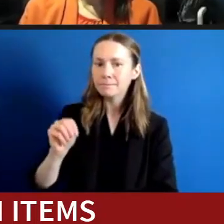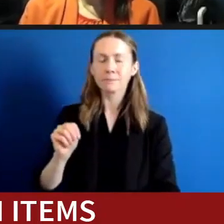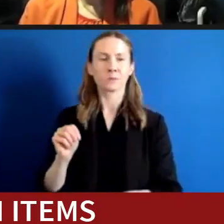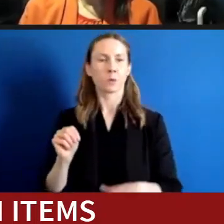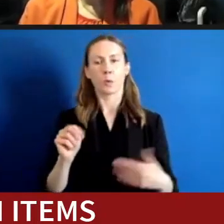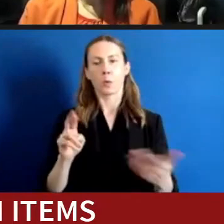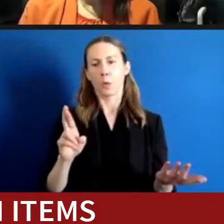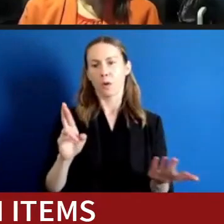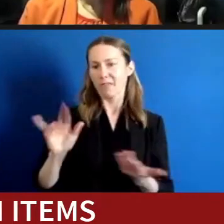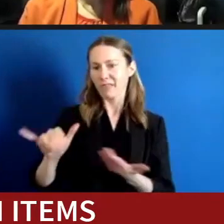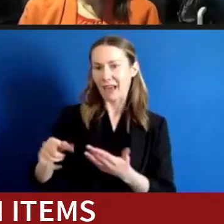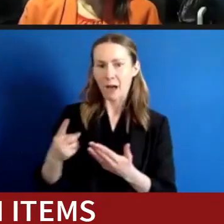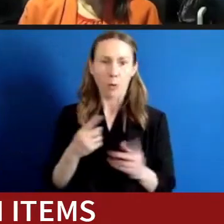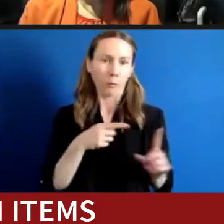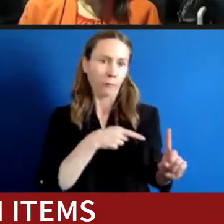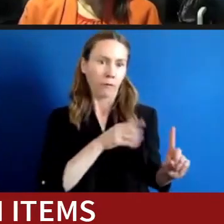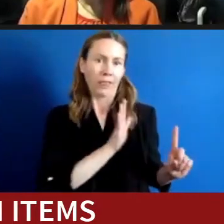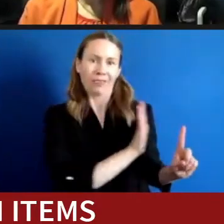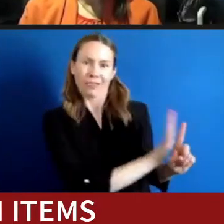autism.